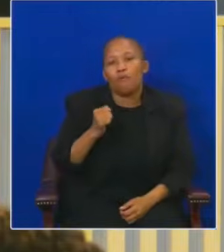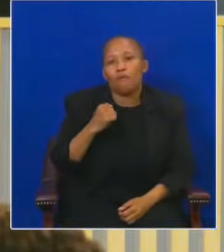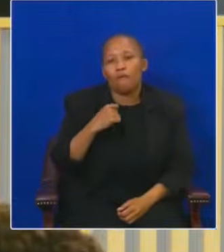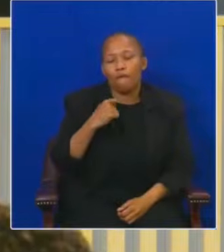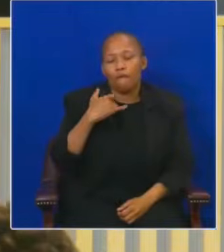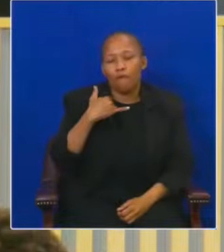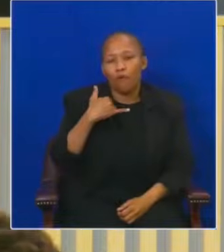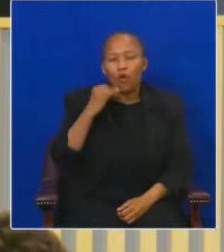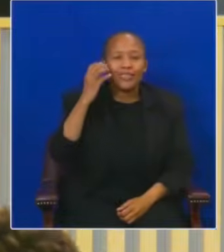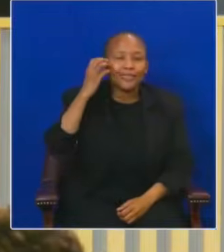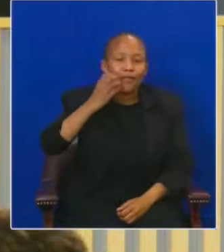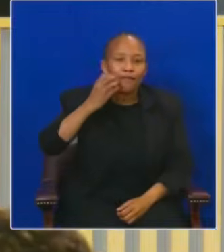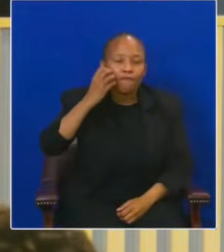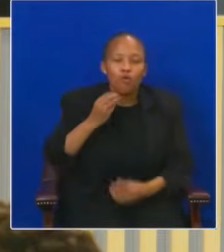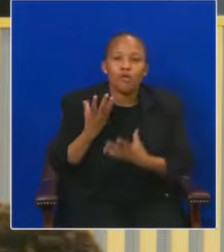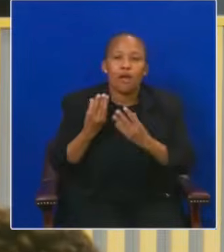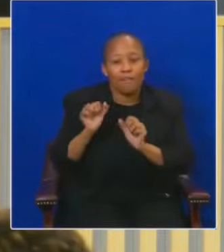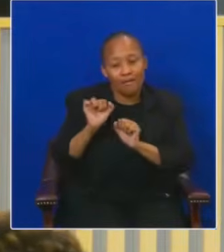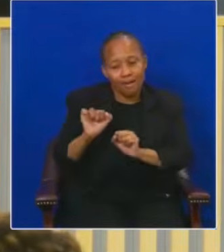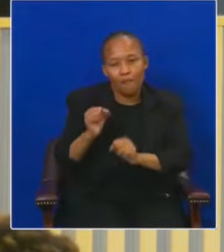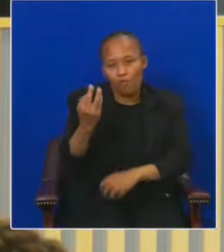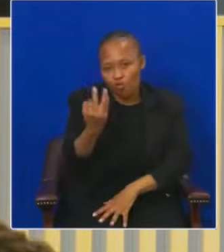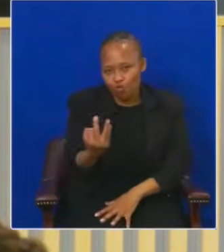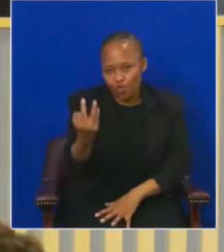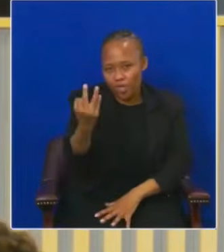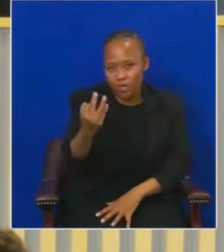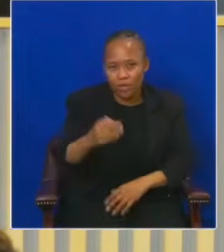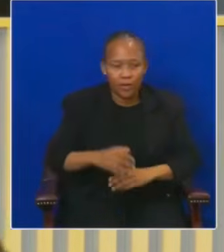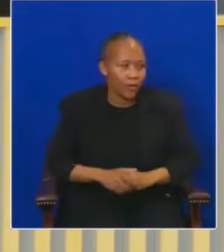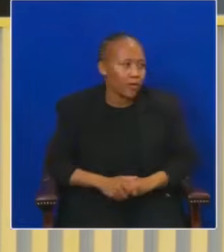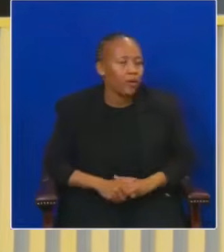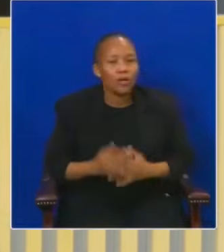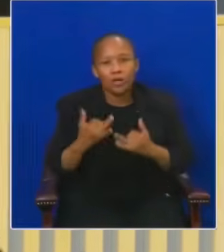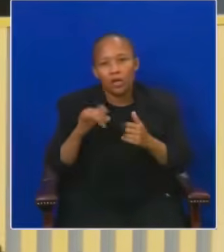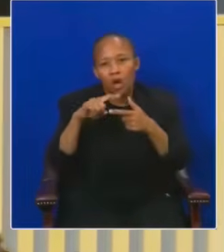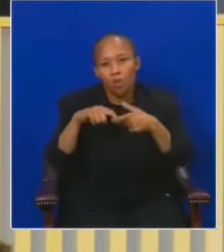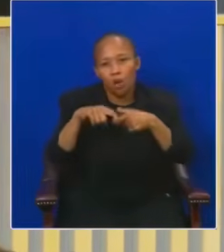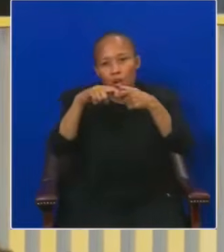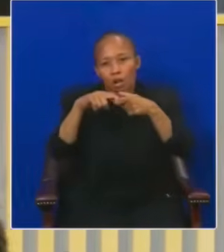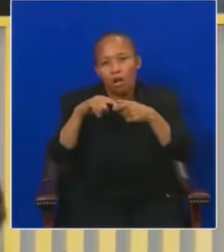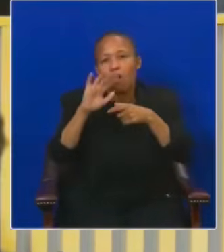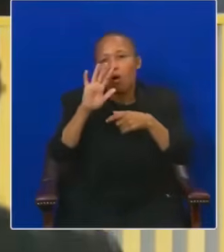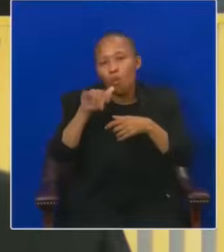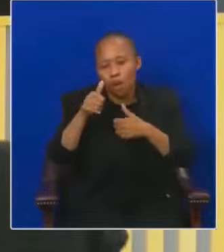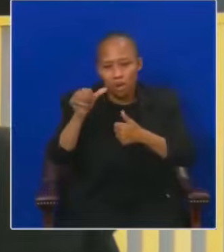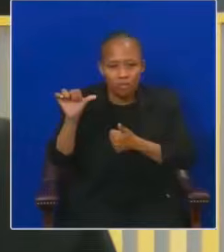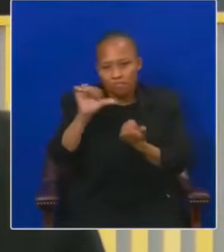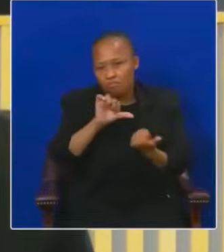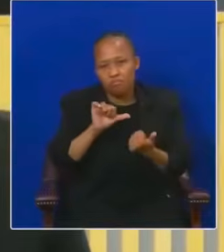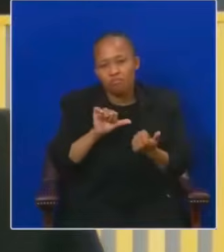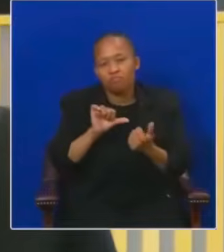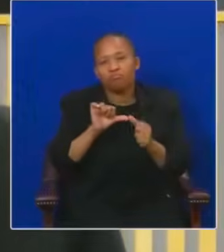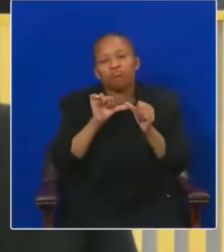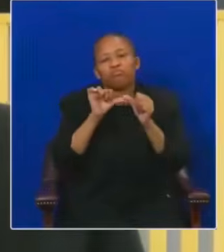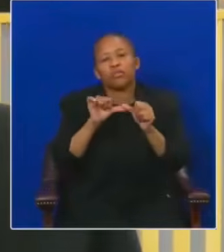Perhaps we should adjourn at this stage. We'll resume at 11:15.